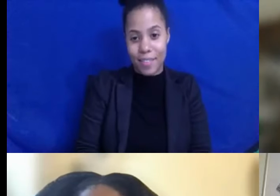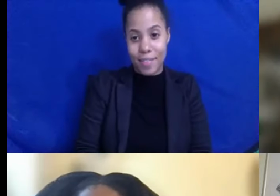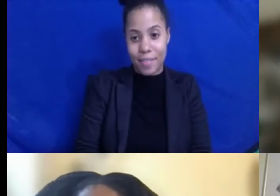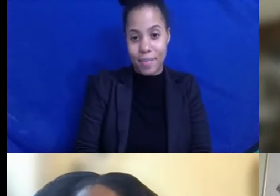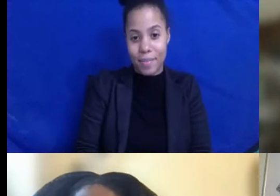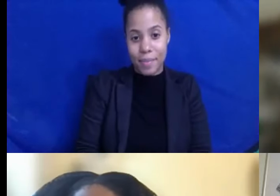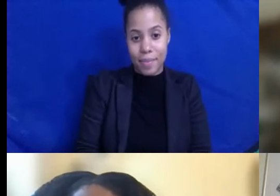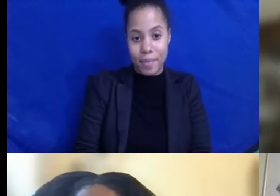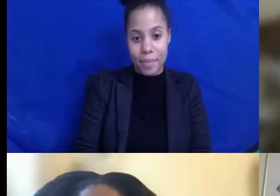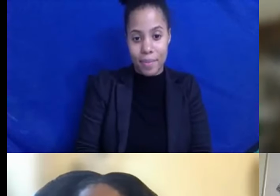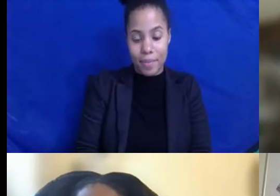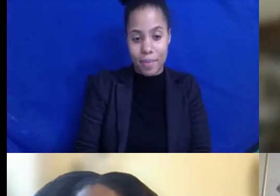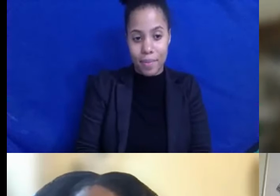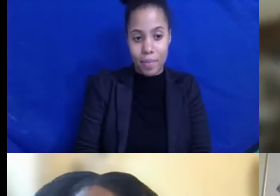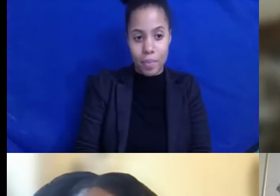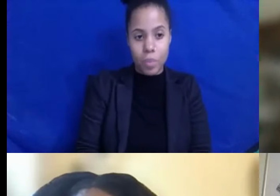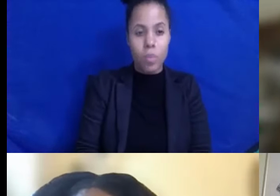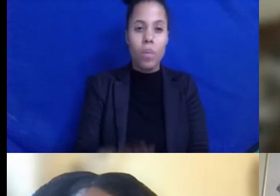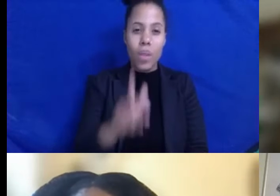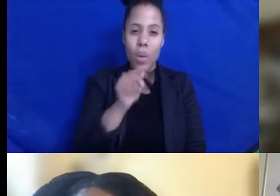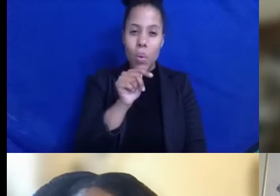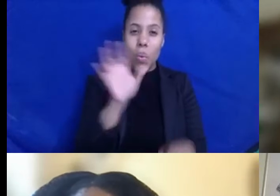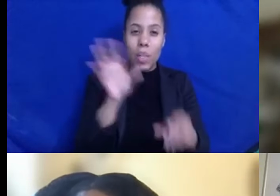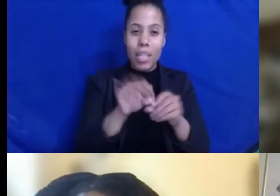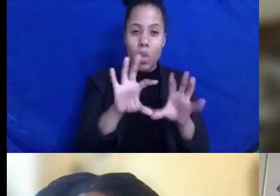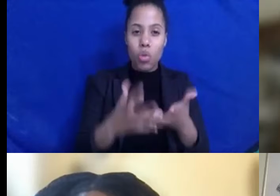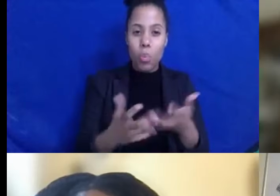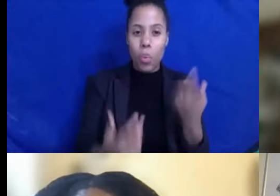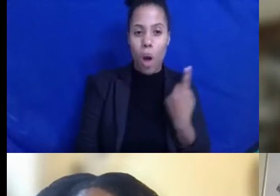Can we hear a little bit? Who was in group one, just generally?